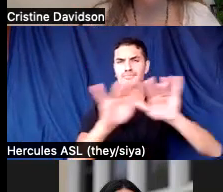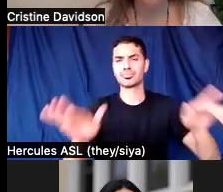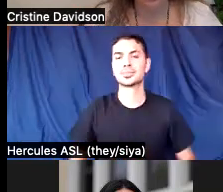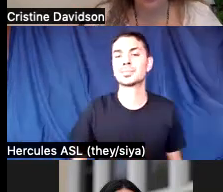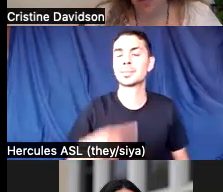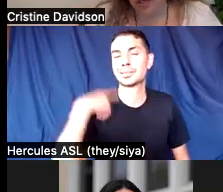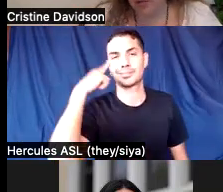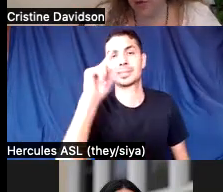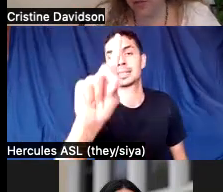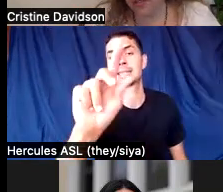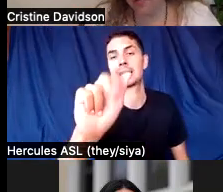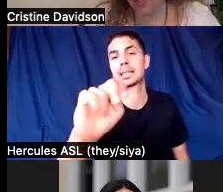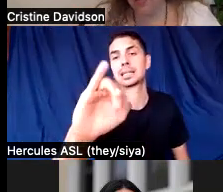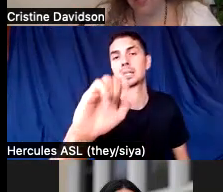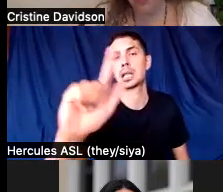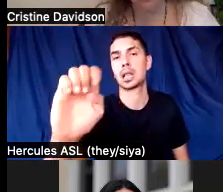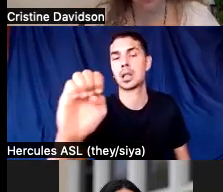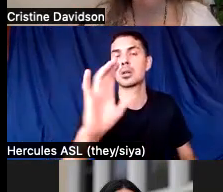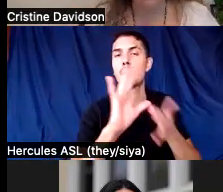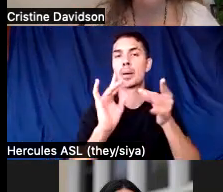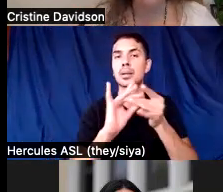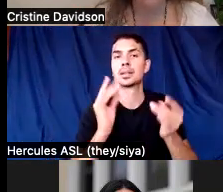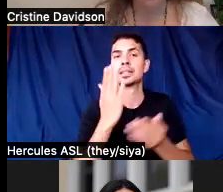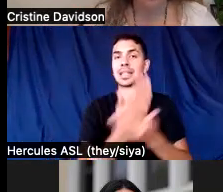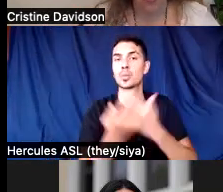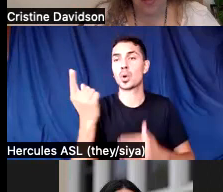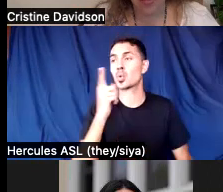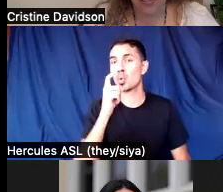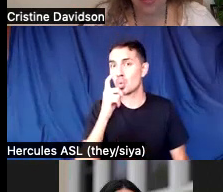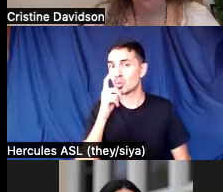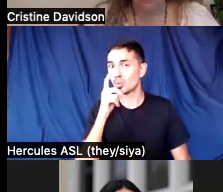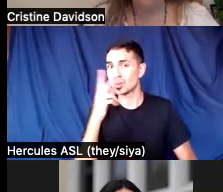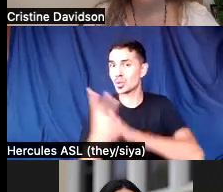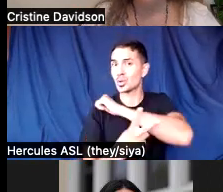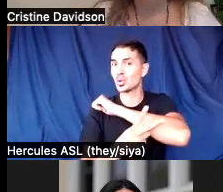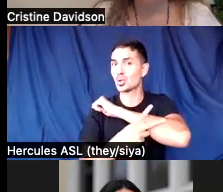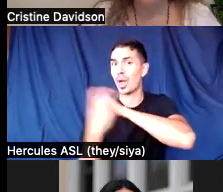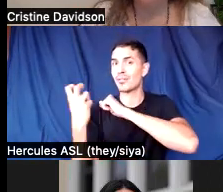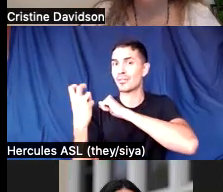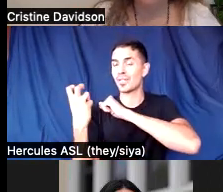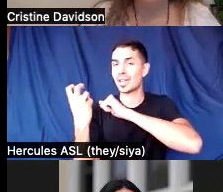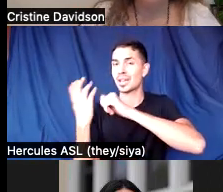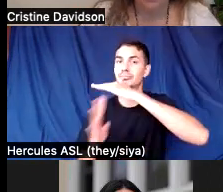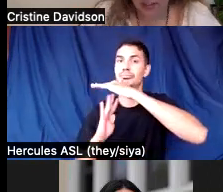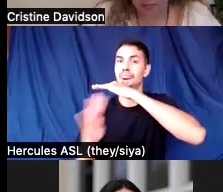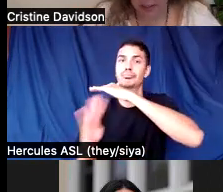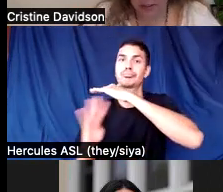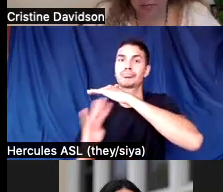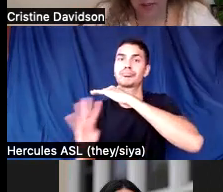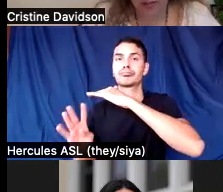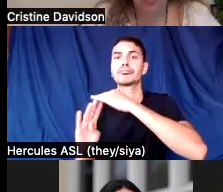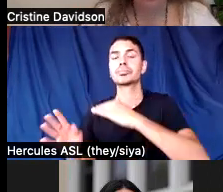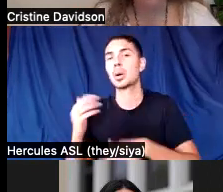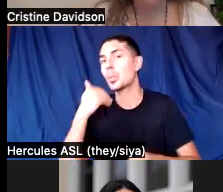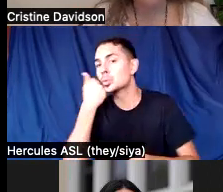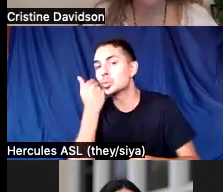comment about when she's working with somebody who's being trafficked, they're trying to survive their life in that moment. And to be